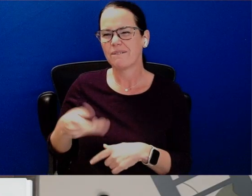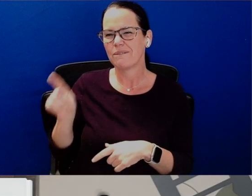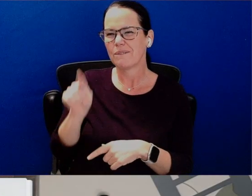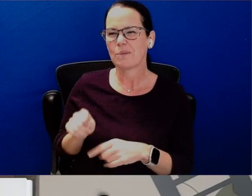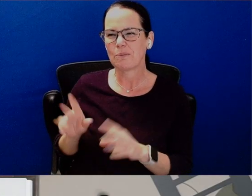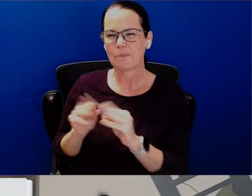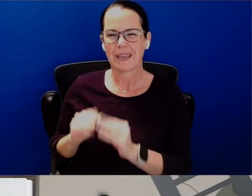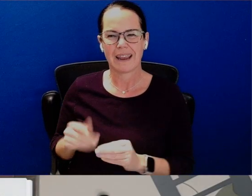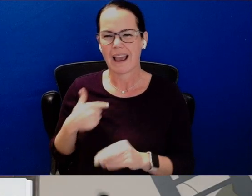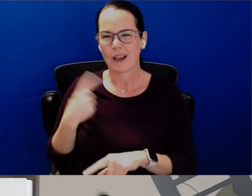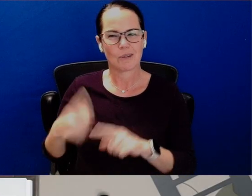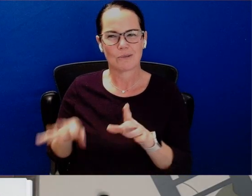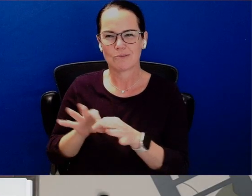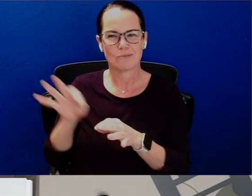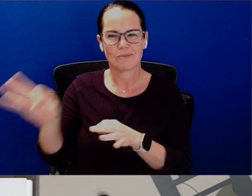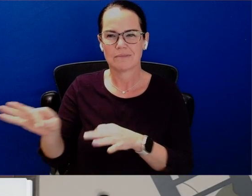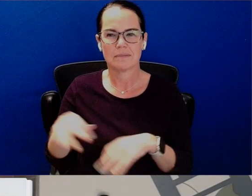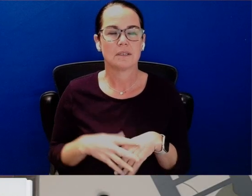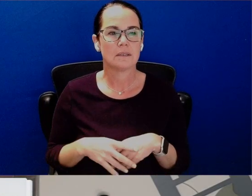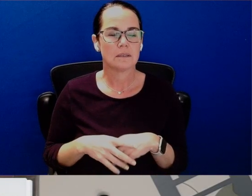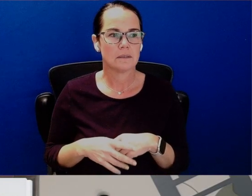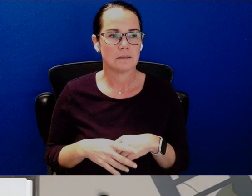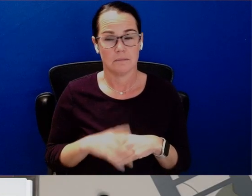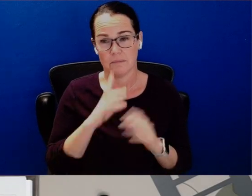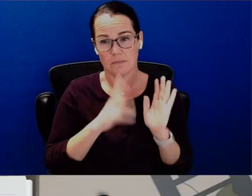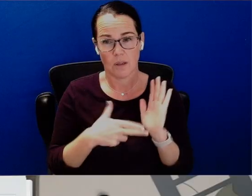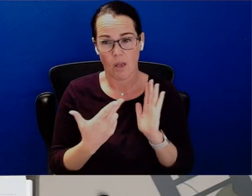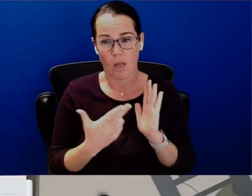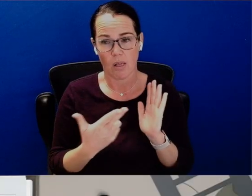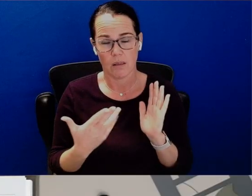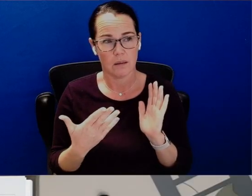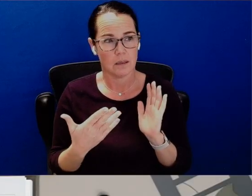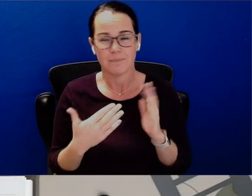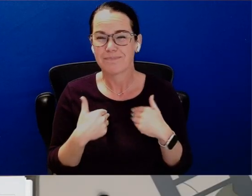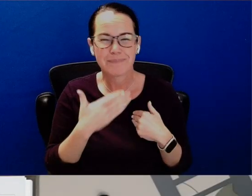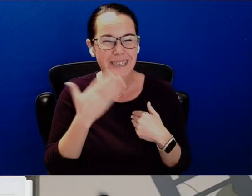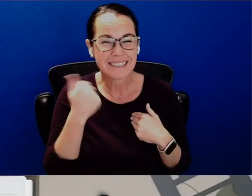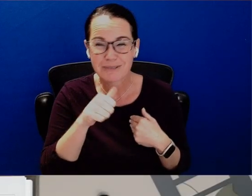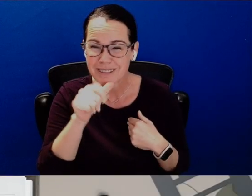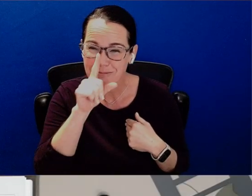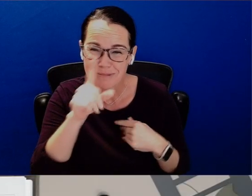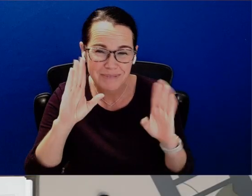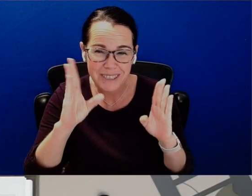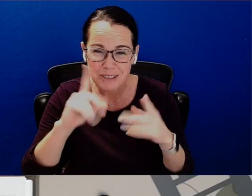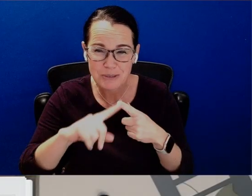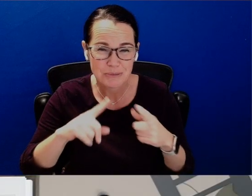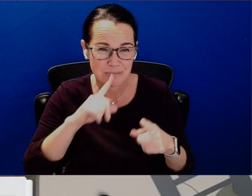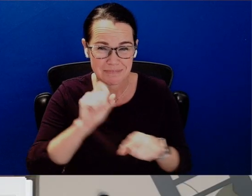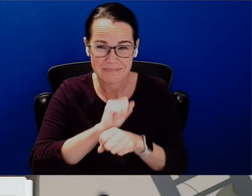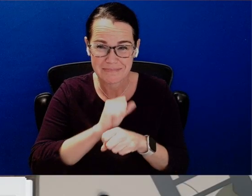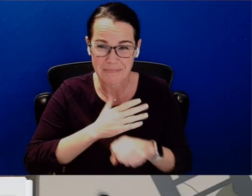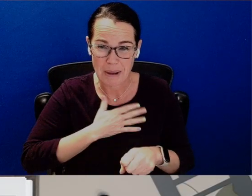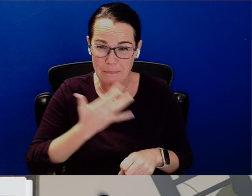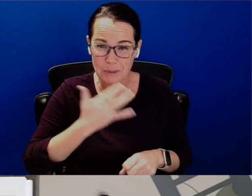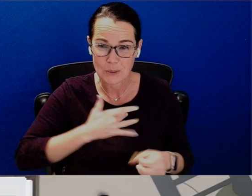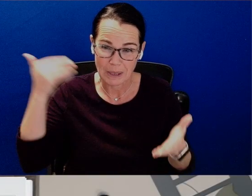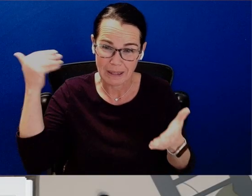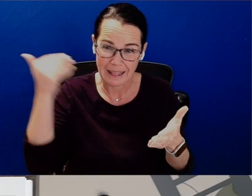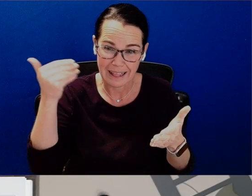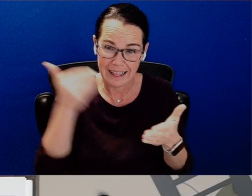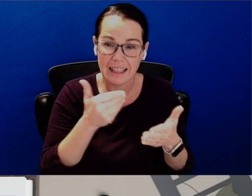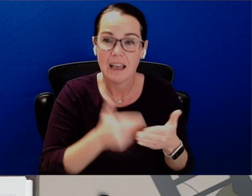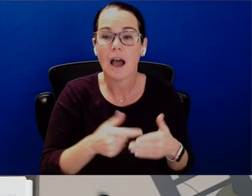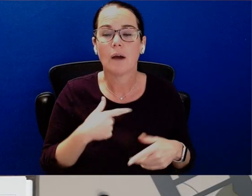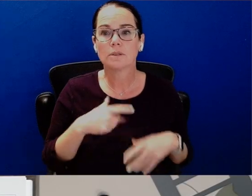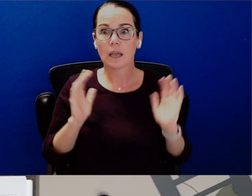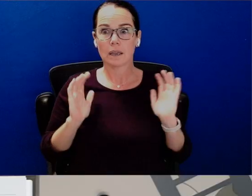couldn't reschedule, or that, honestly, because I wasn't really paying attention to the fact that it was my birthday coming up. It's